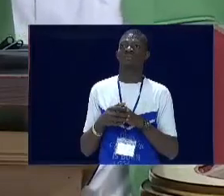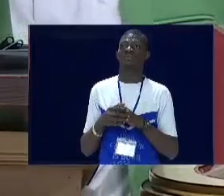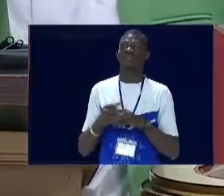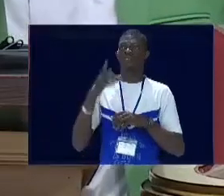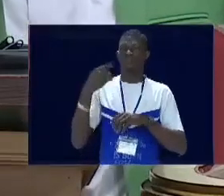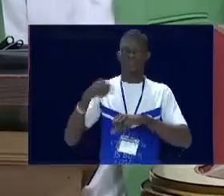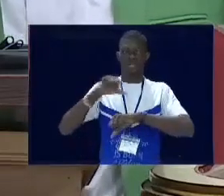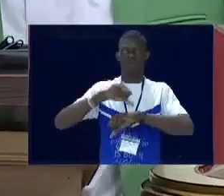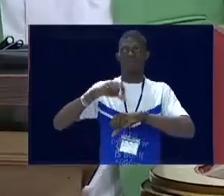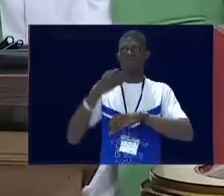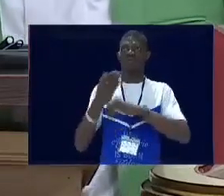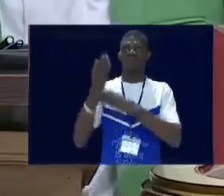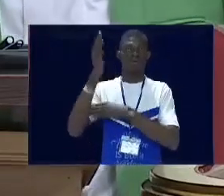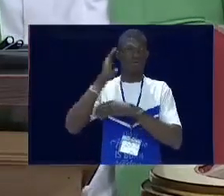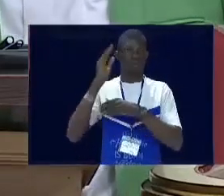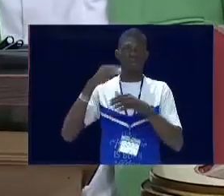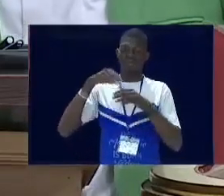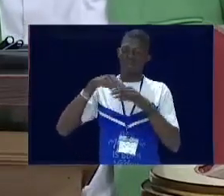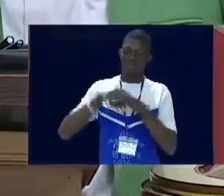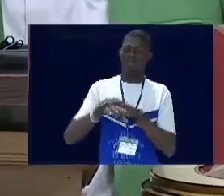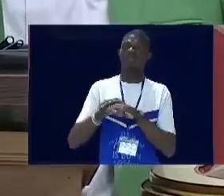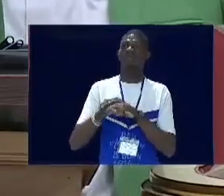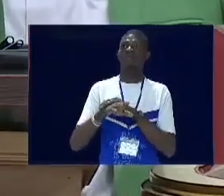anointing of God will go into them